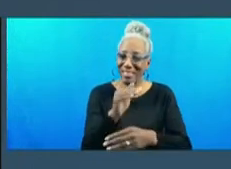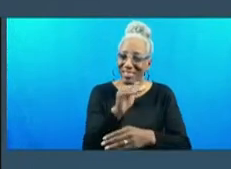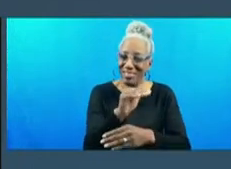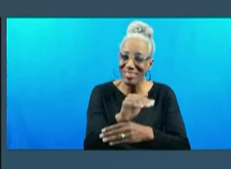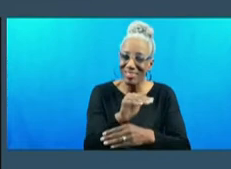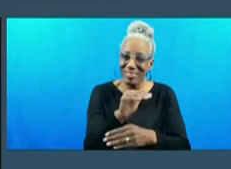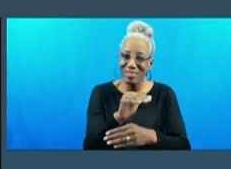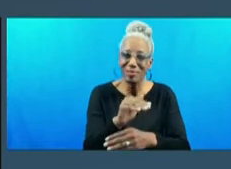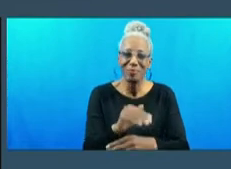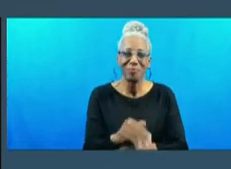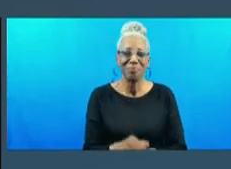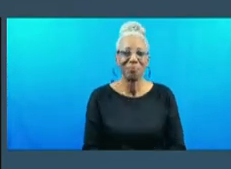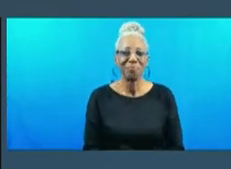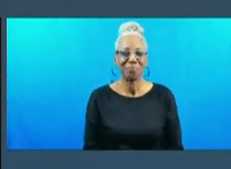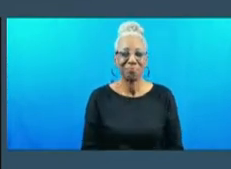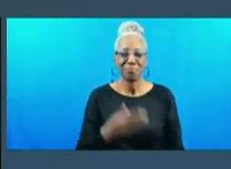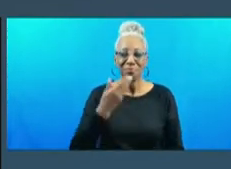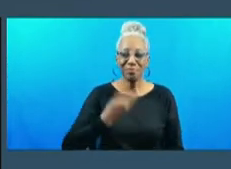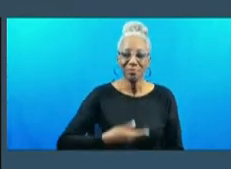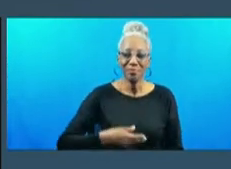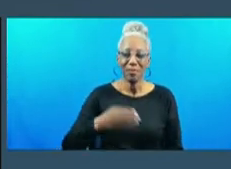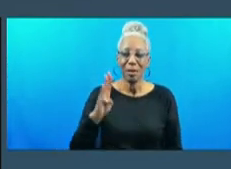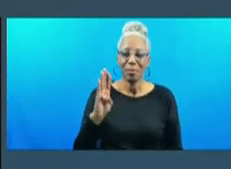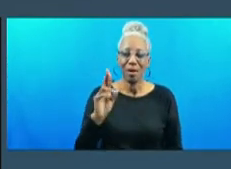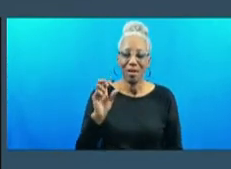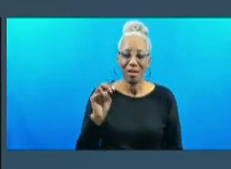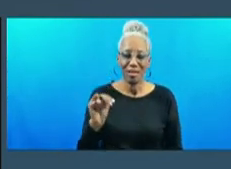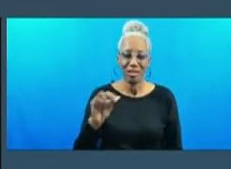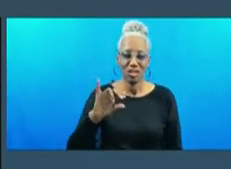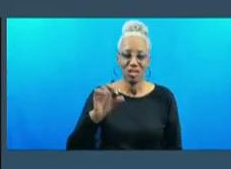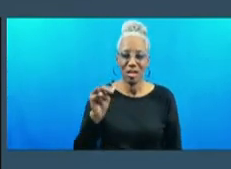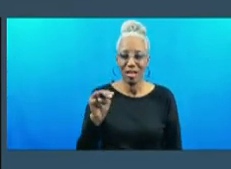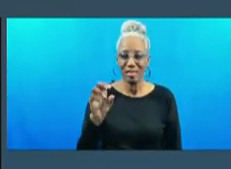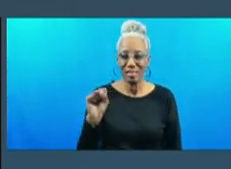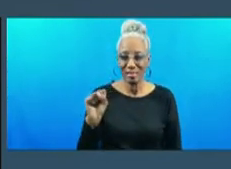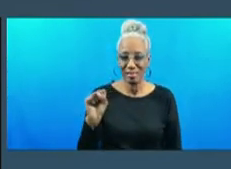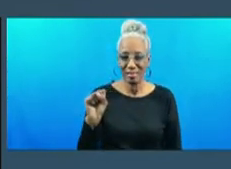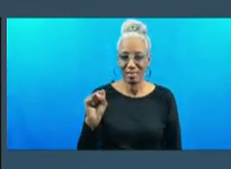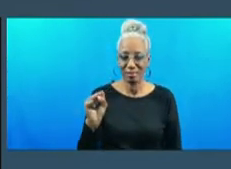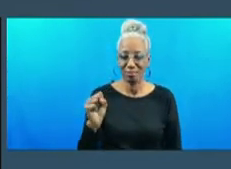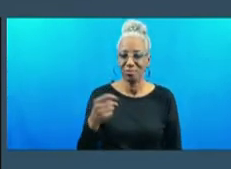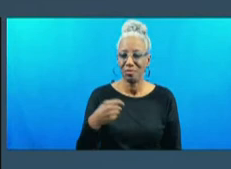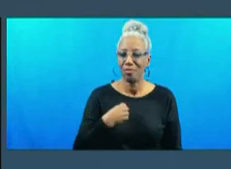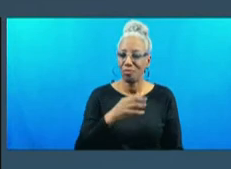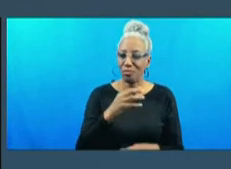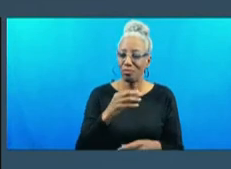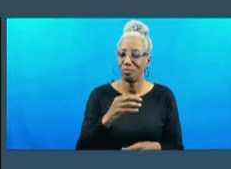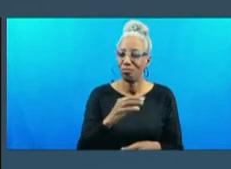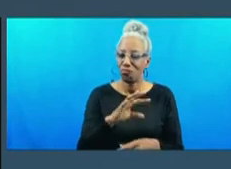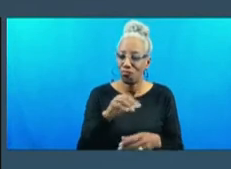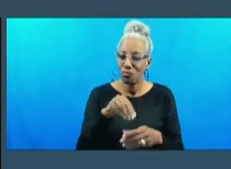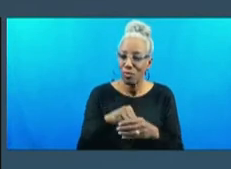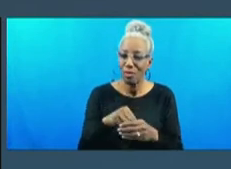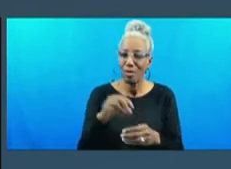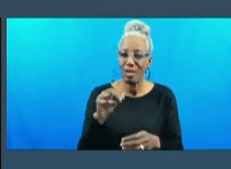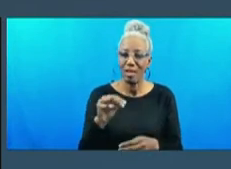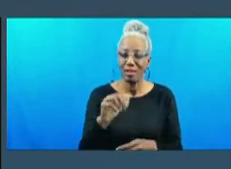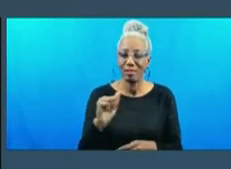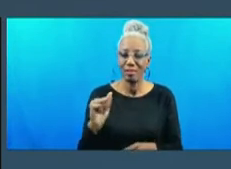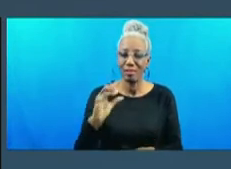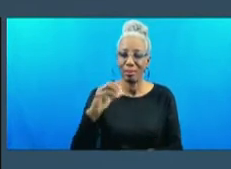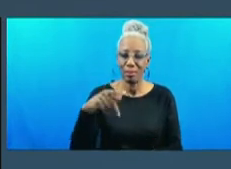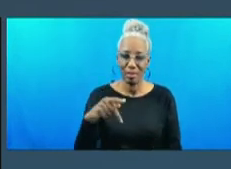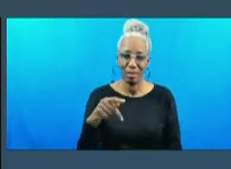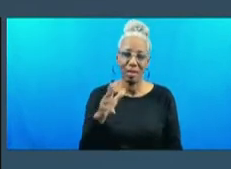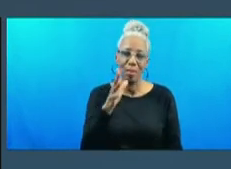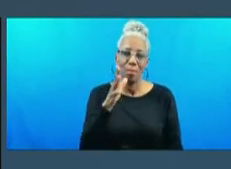My name is Byron Johns with the NAACP Parents Council and co-founder of the Black and Brown Coalition. We're glad